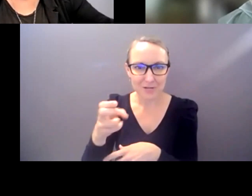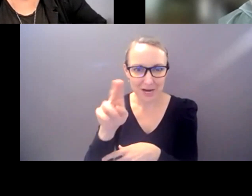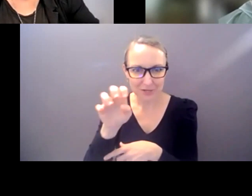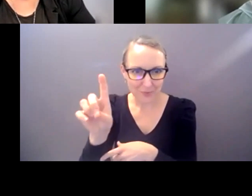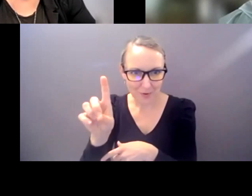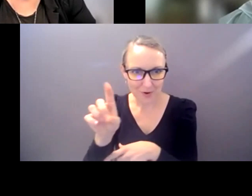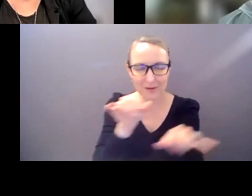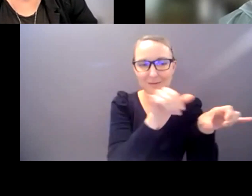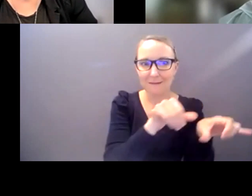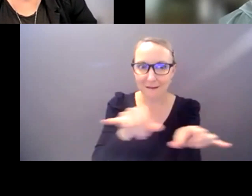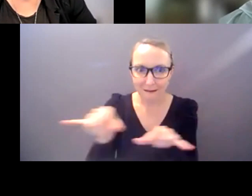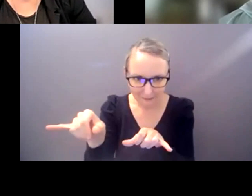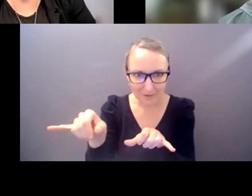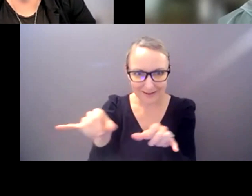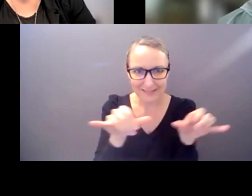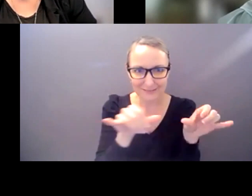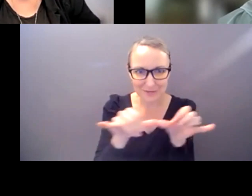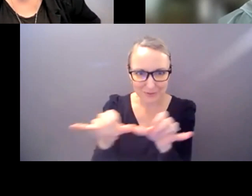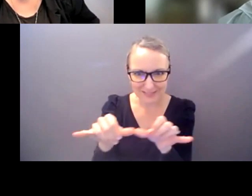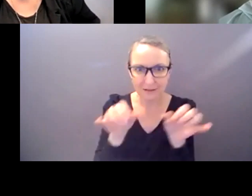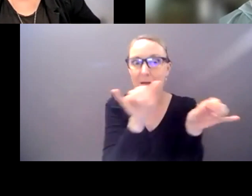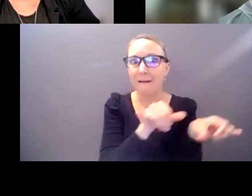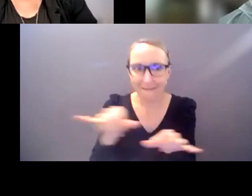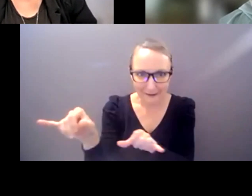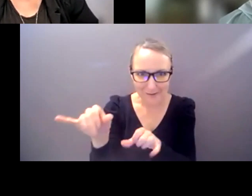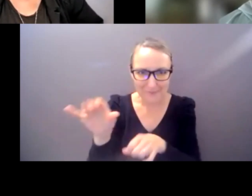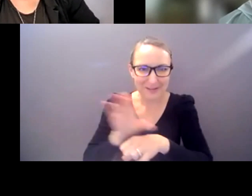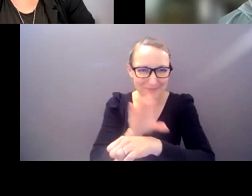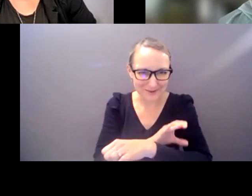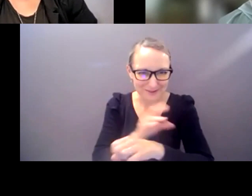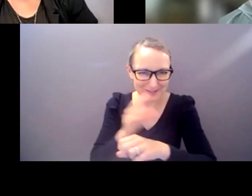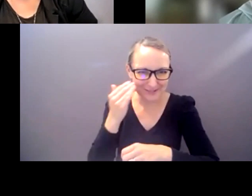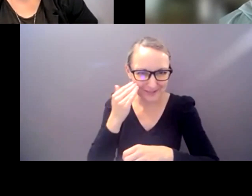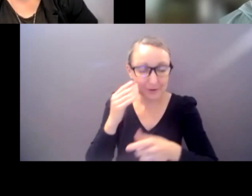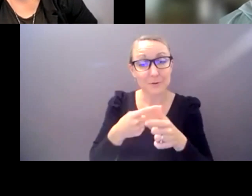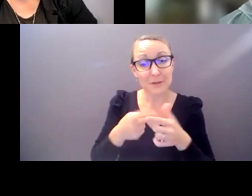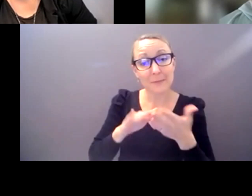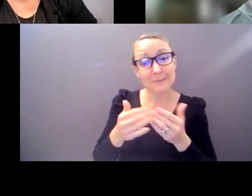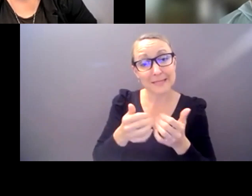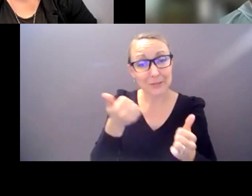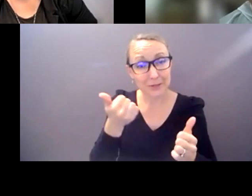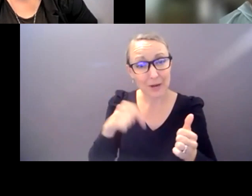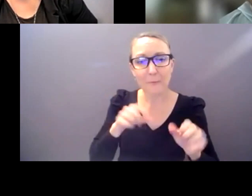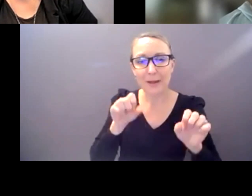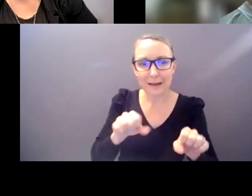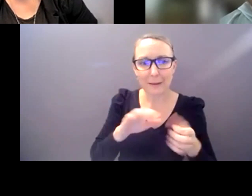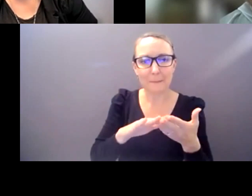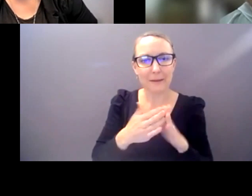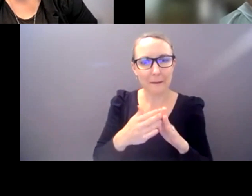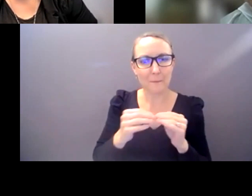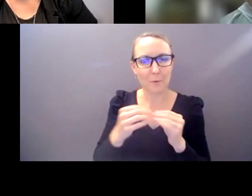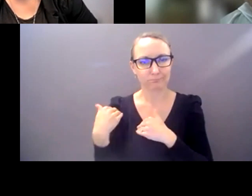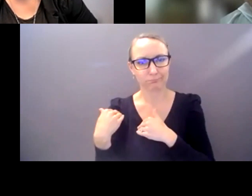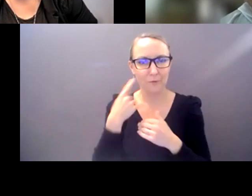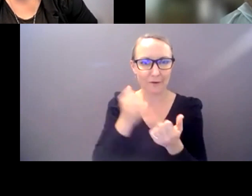common computers to make that easy, so that we can all be held accountable for how we're doing.